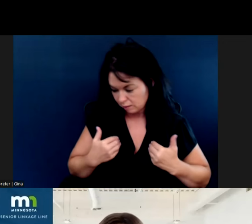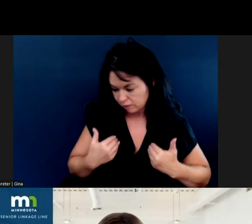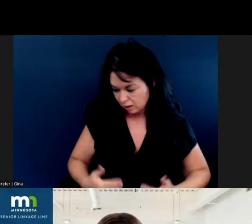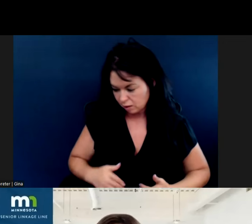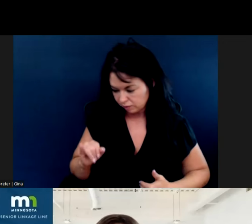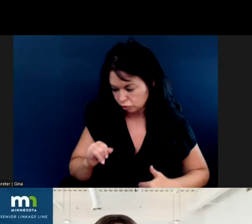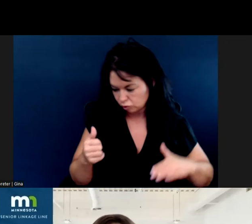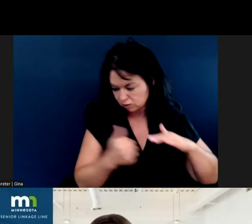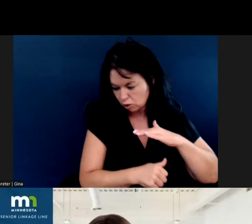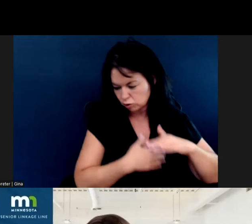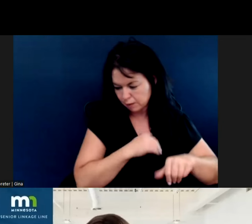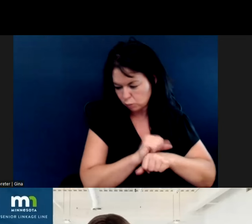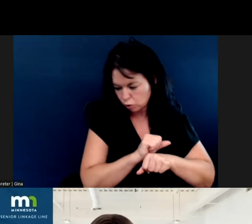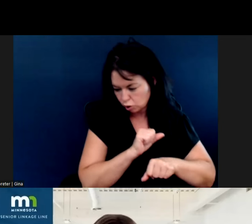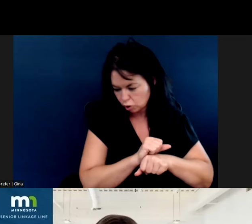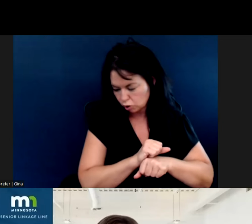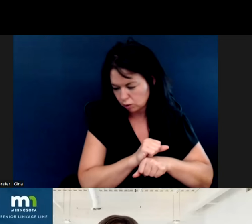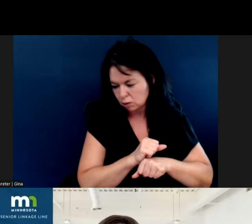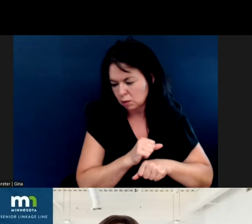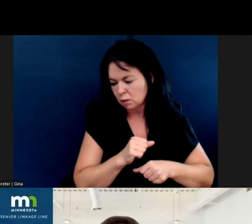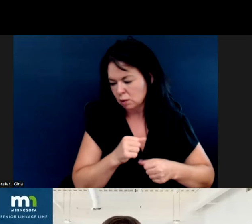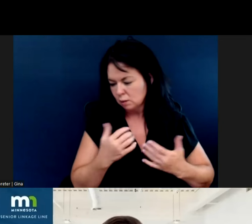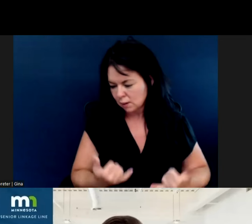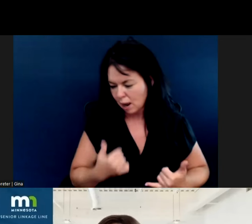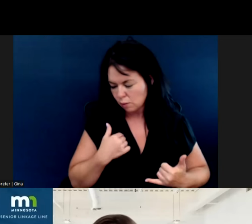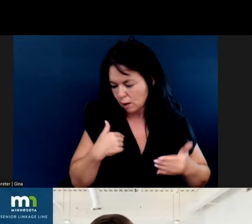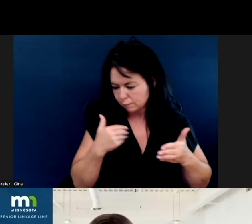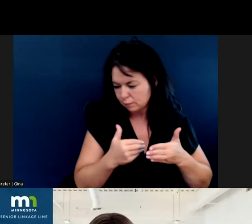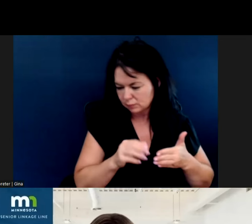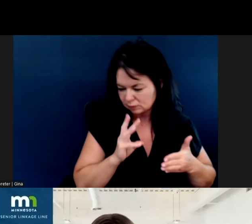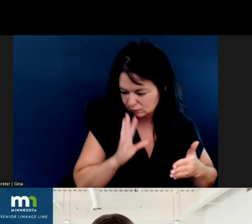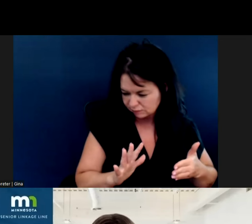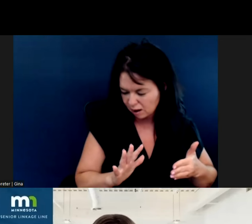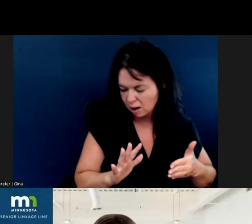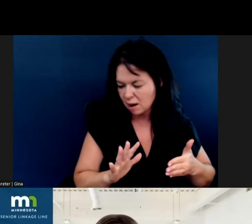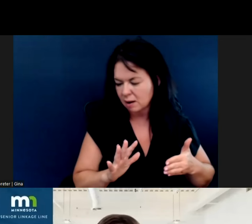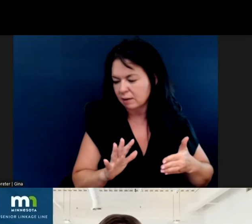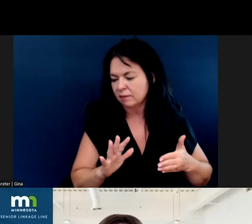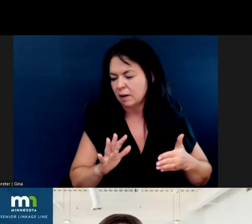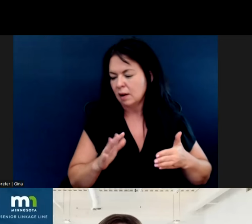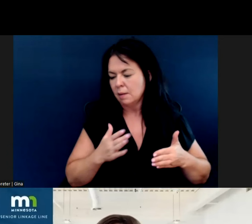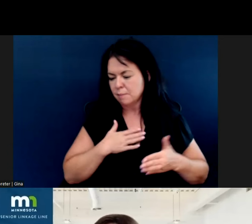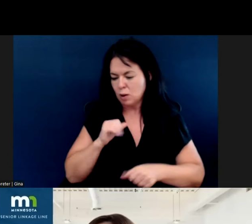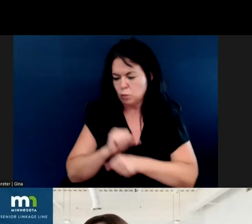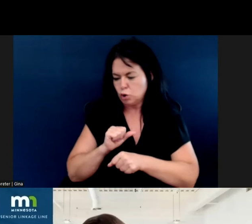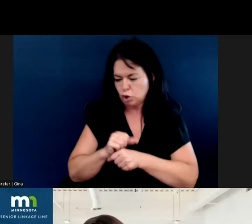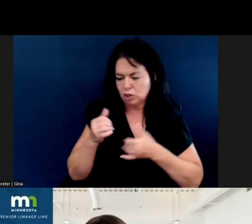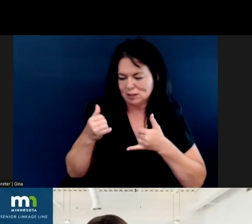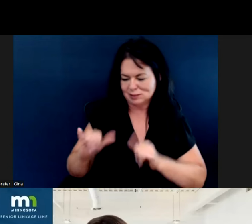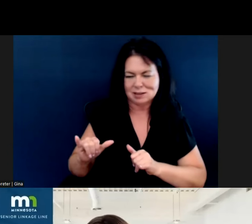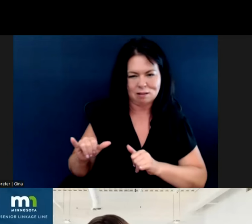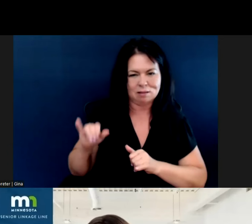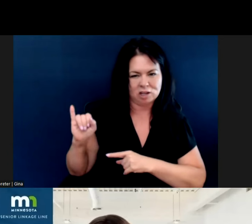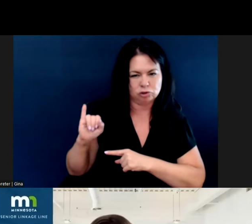still working, you're coming up on your 65th birthday, and you still have health insurance through your current employer or your